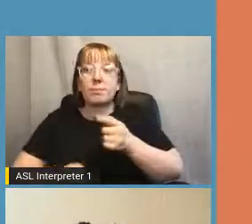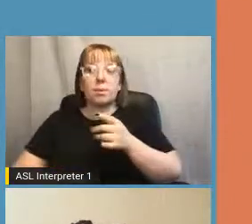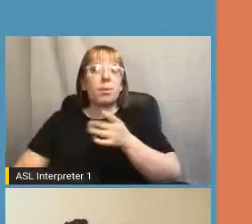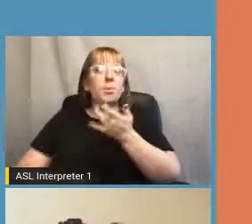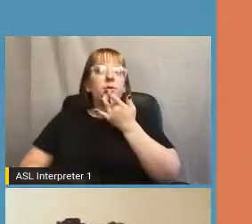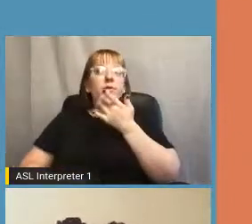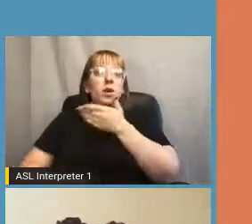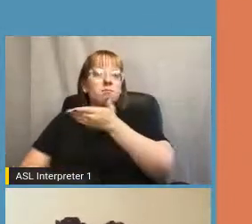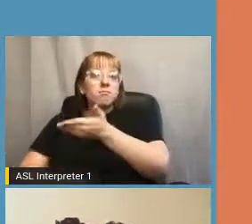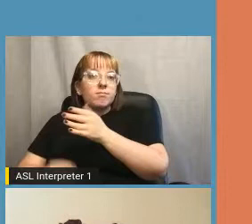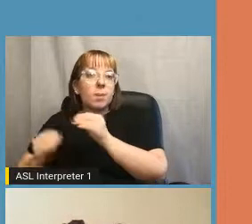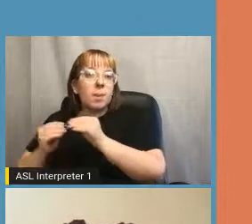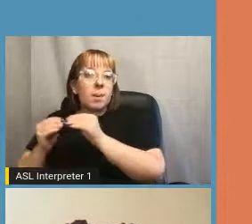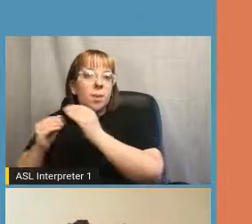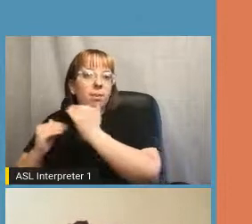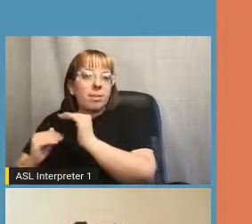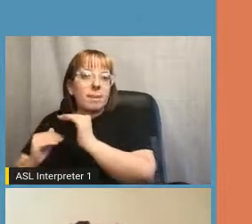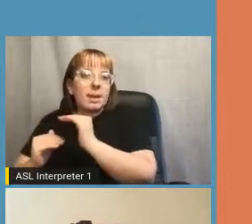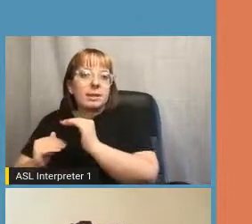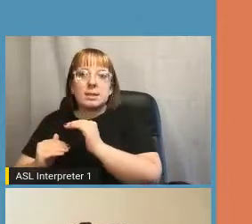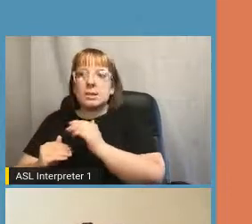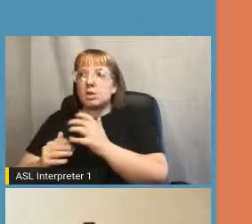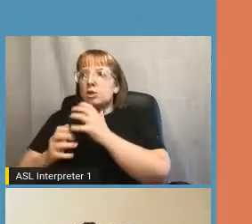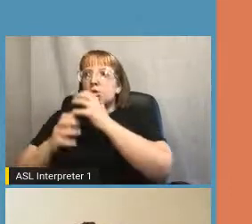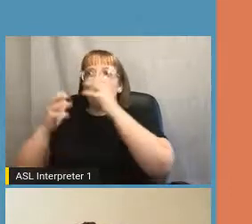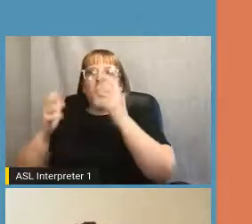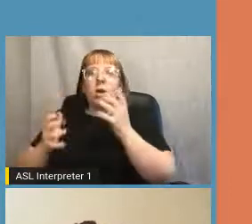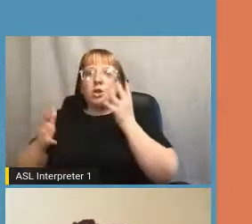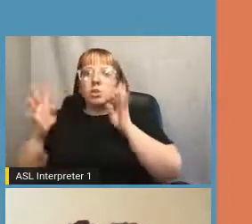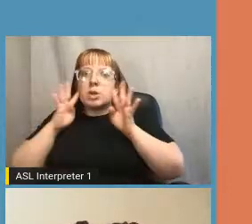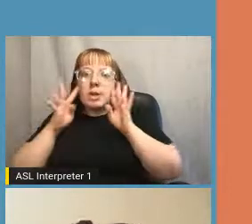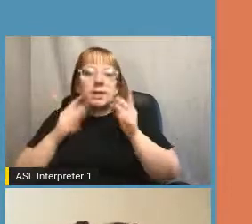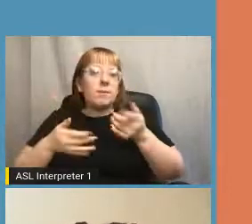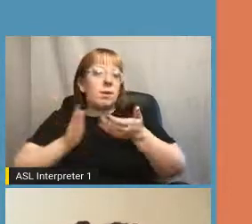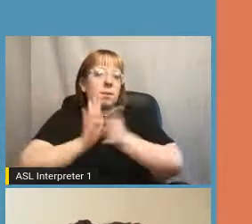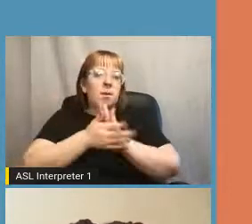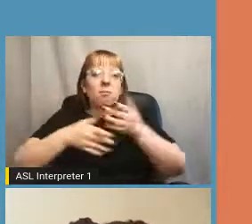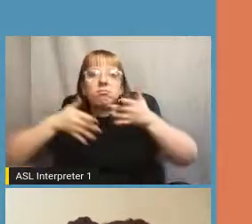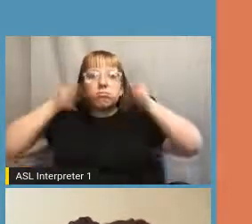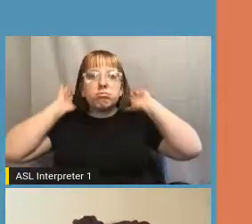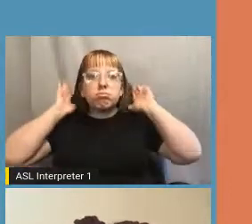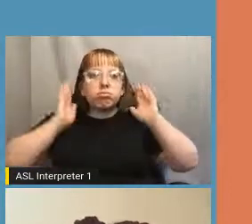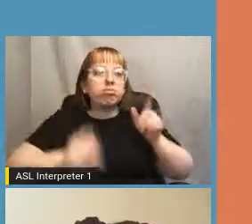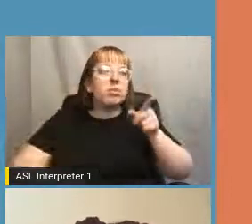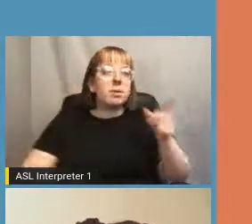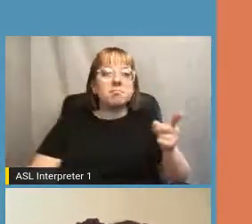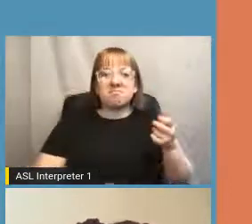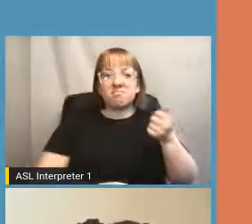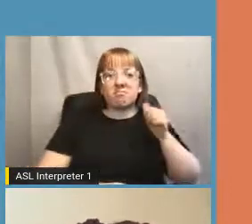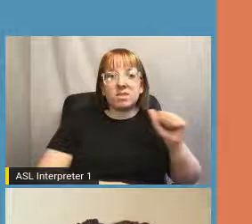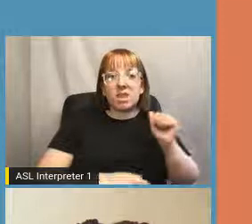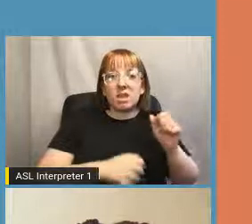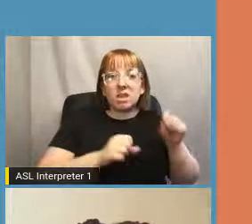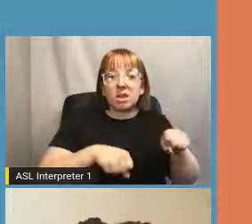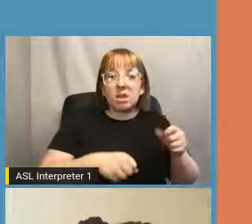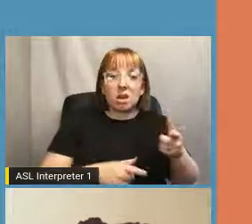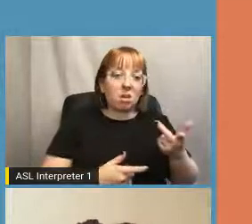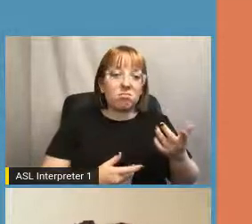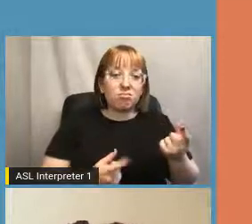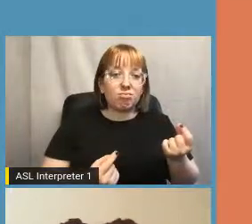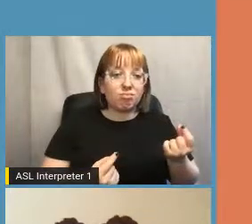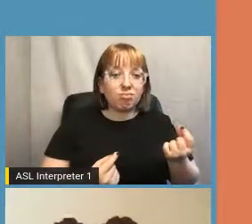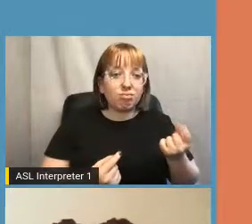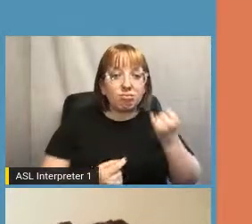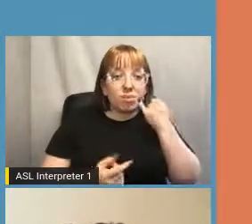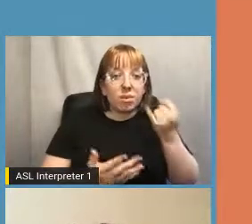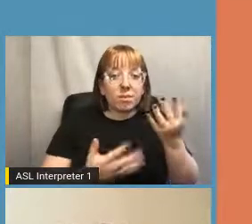open and fewer constraints type of space where anything kind of goes. And so that's the difference.